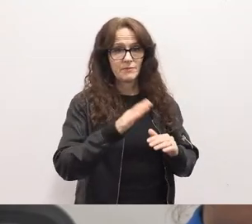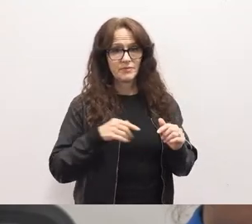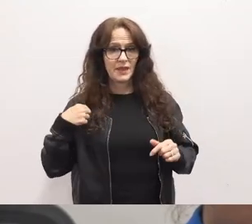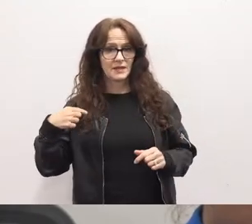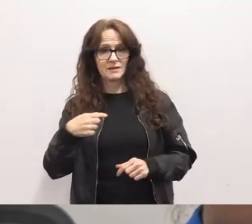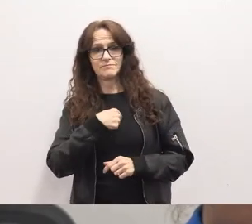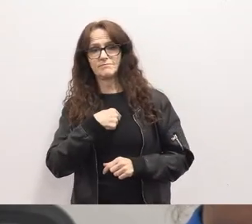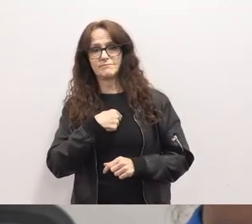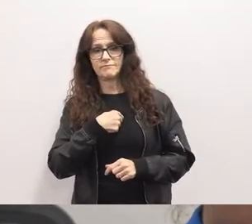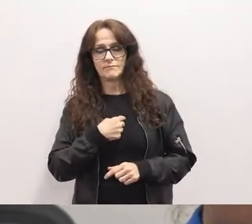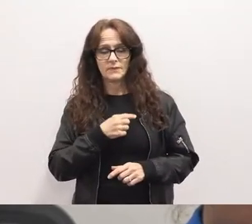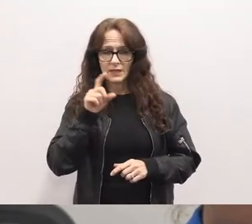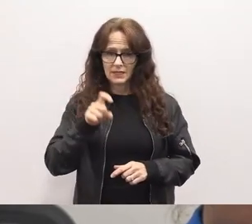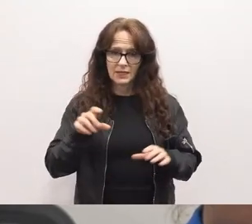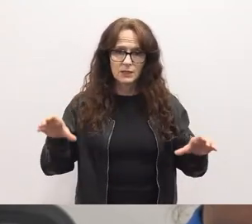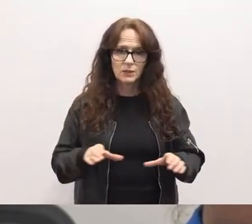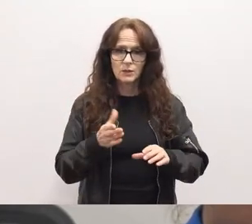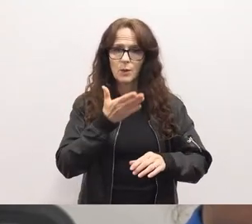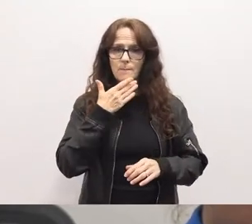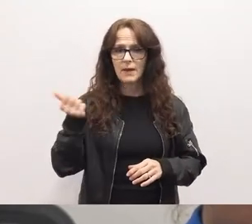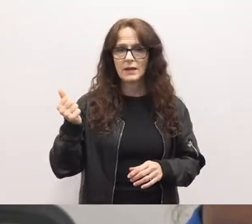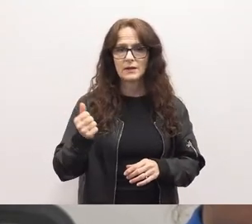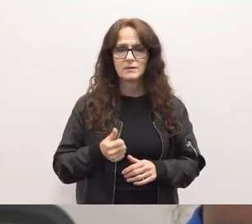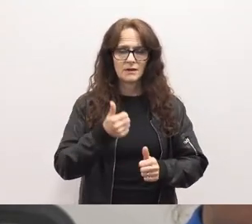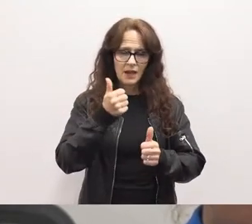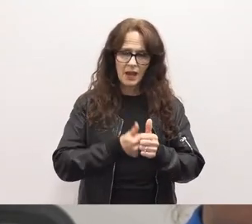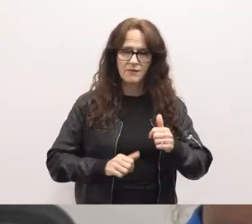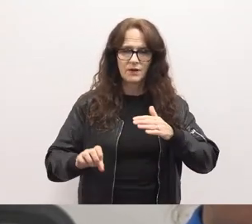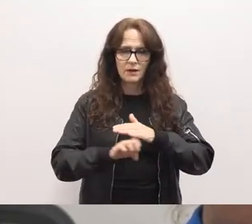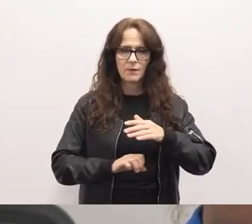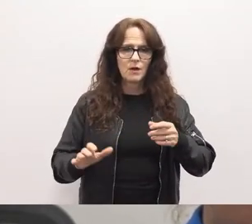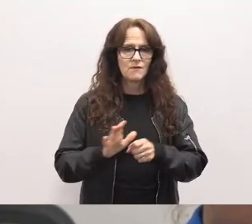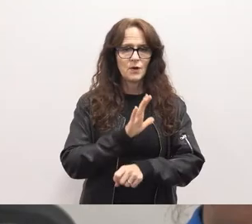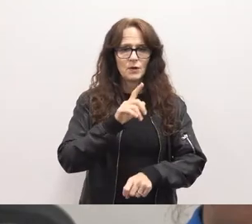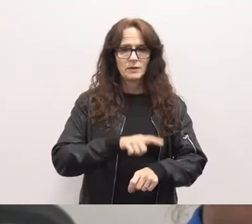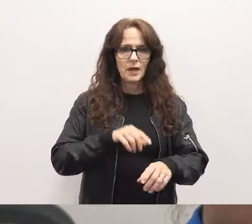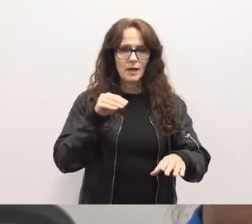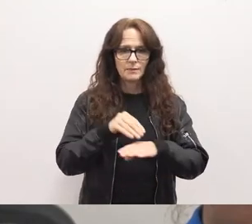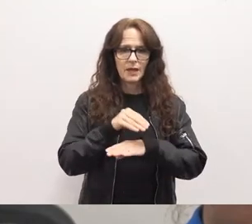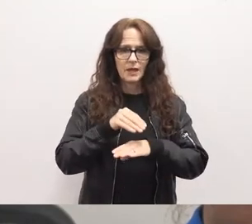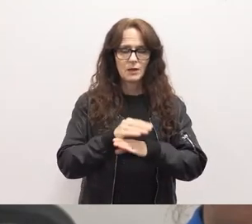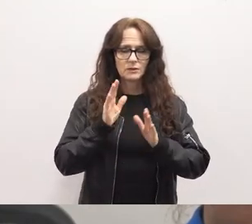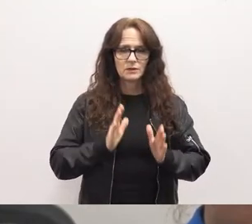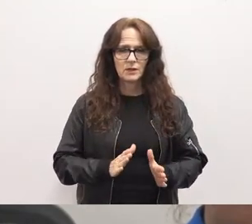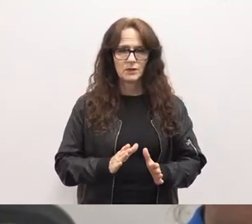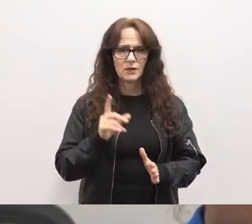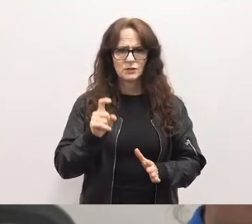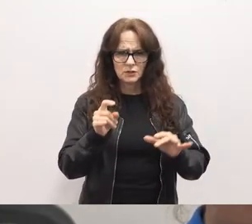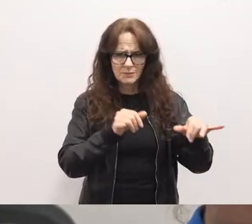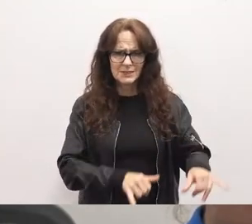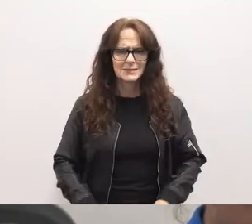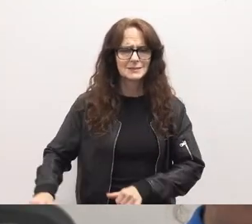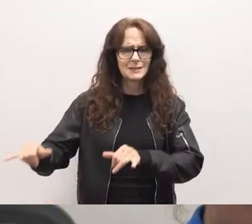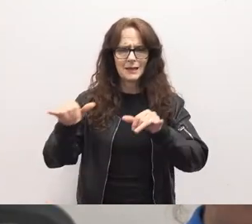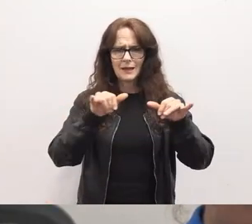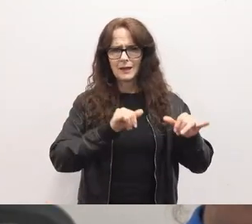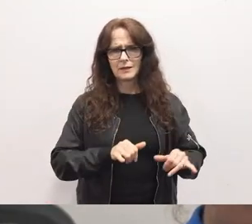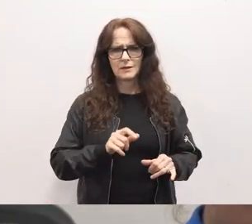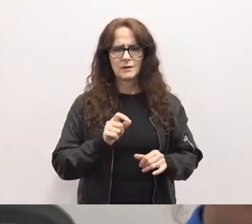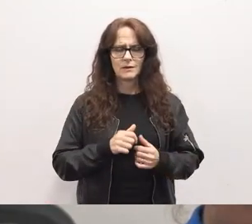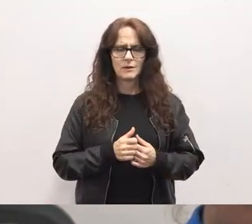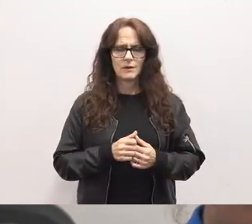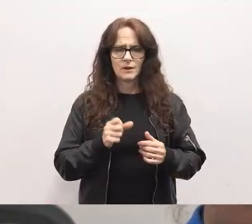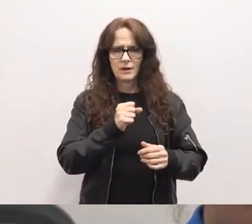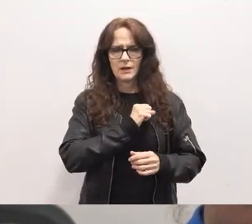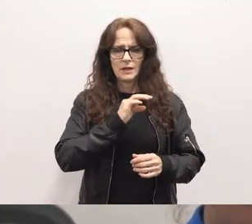We need to do better. Every elementary needs a full-time counselor. This should be standard protocol. Staff